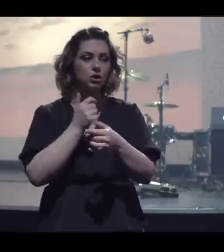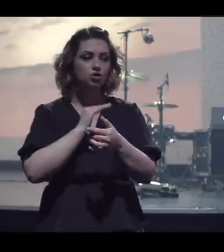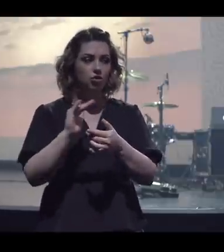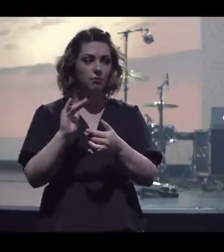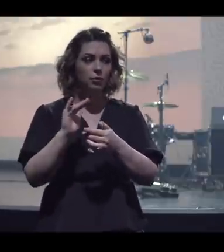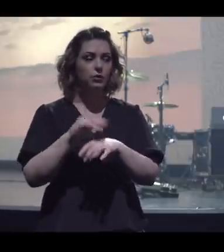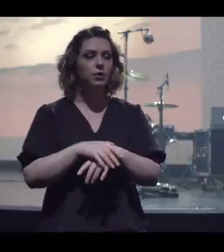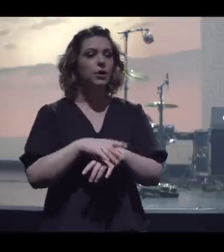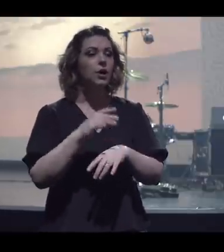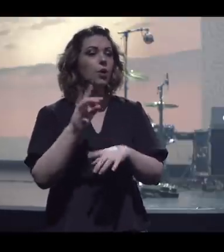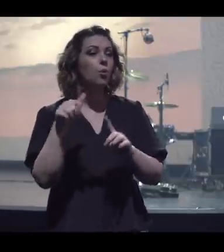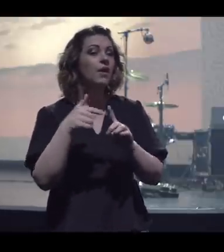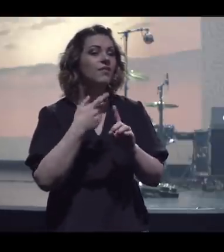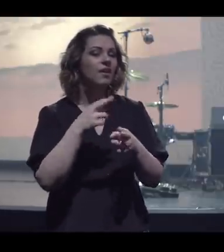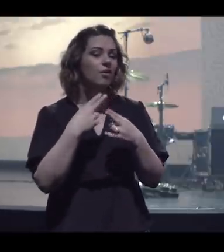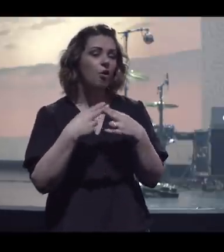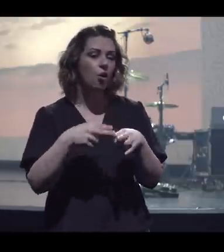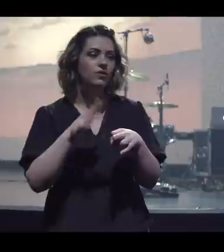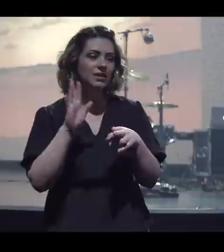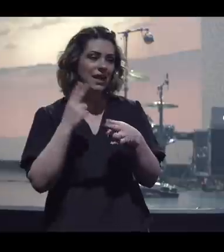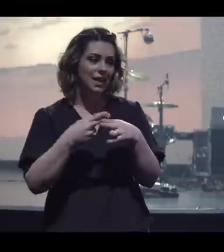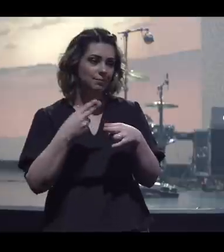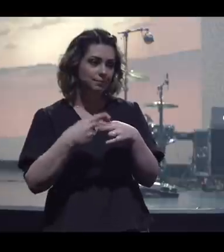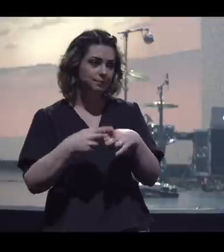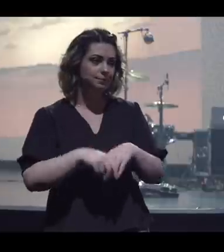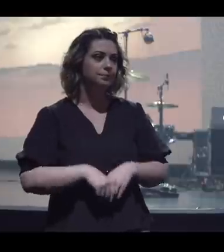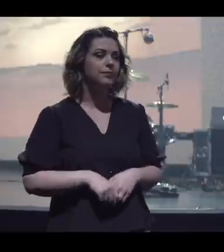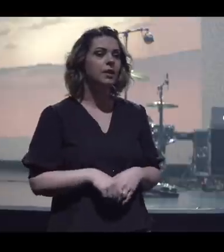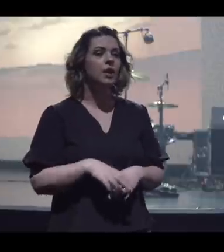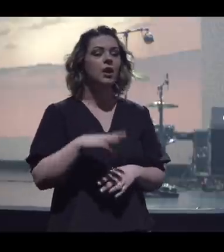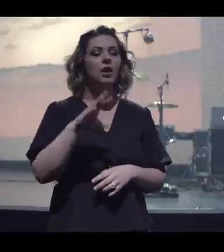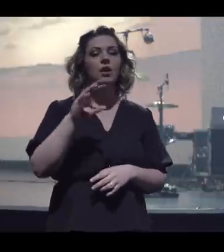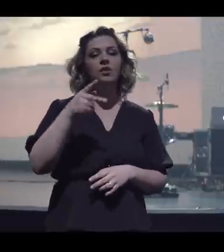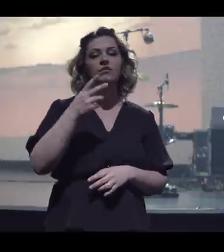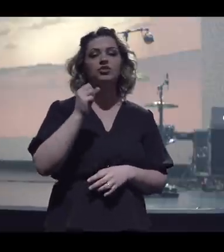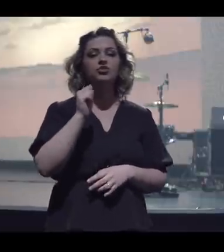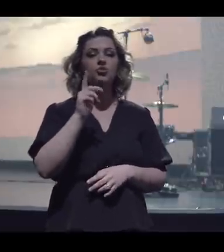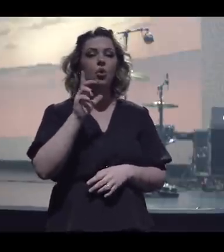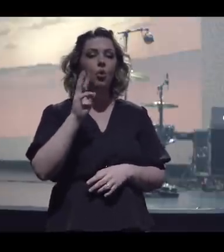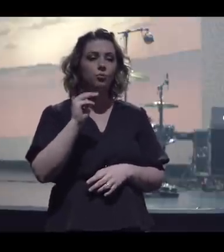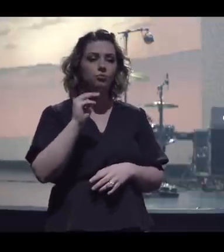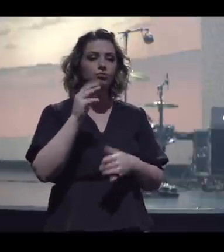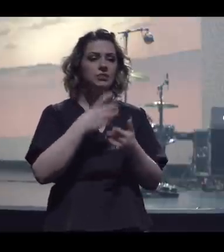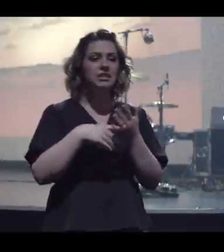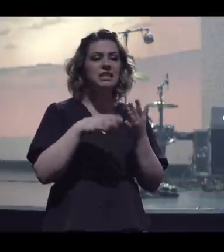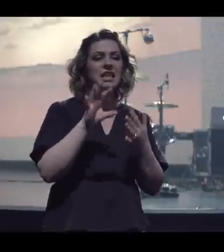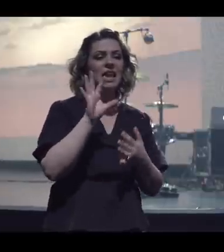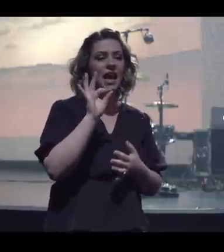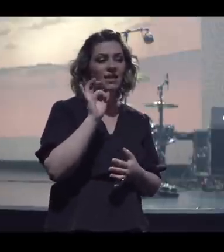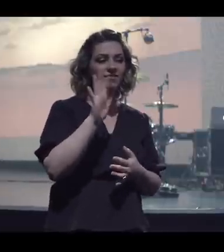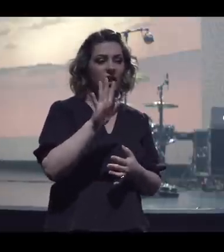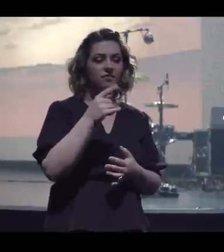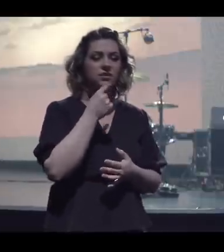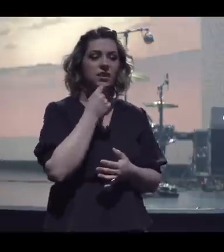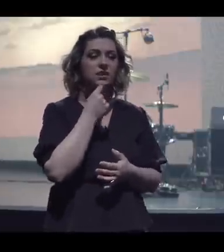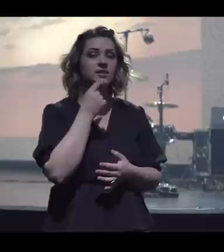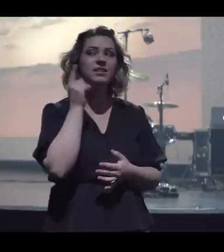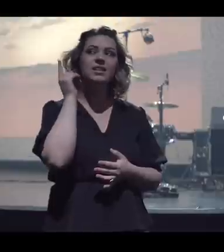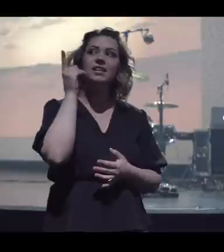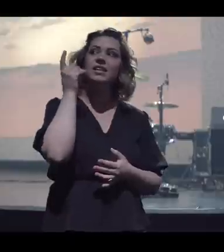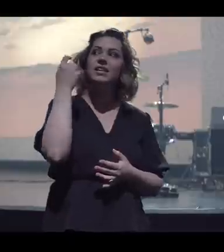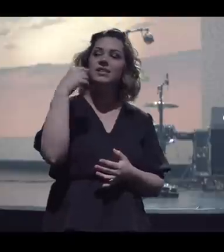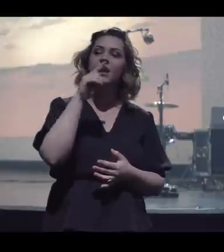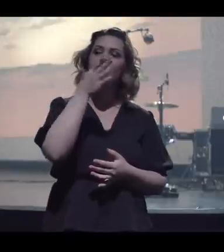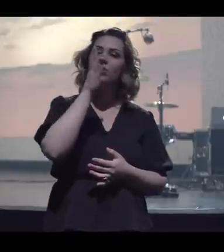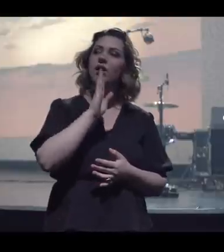he calls them by name. Psalm 95 says this: He is our God, and